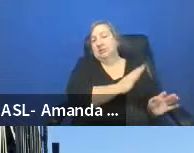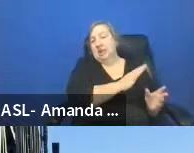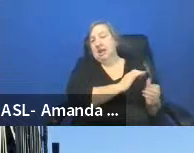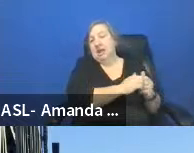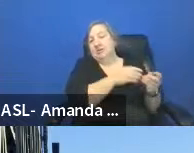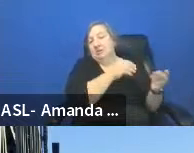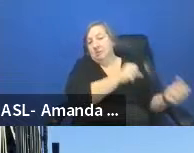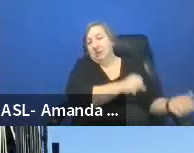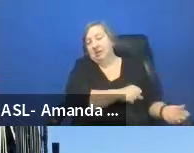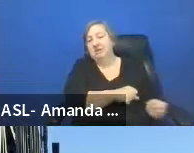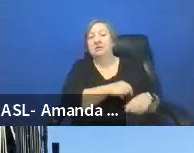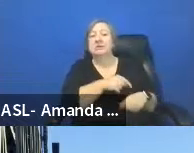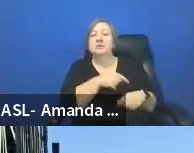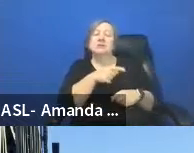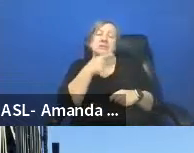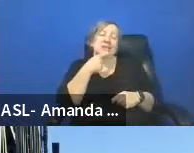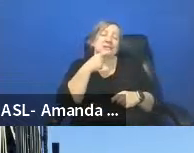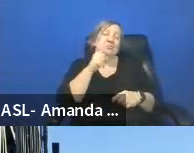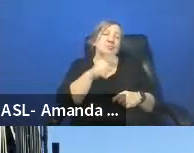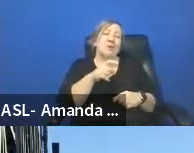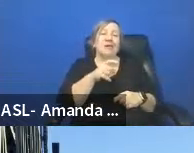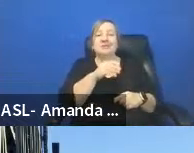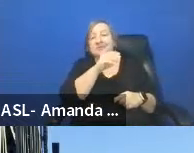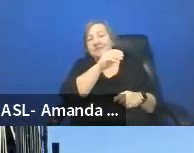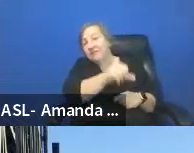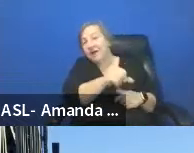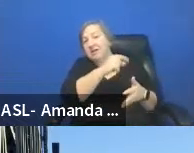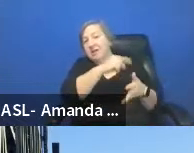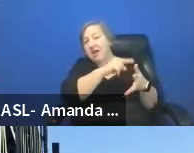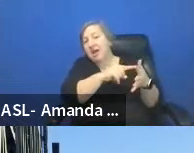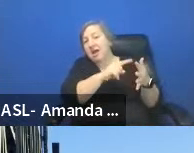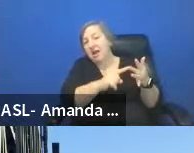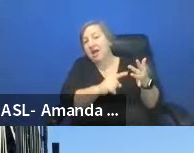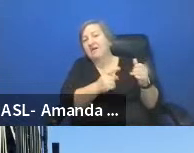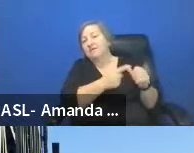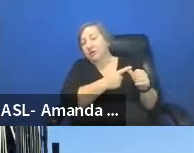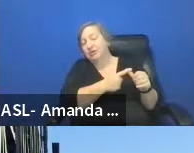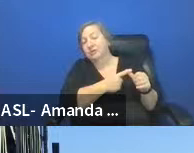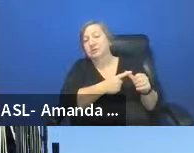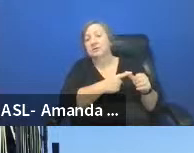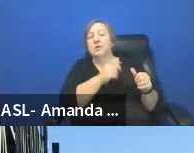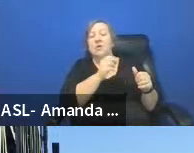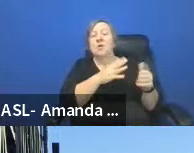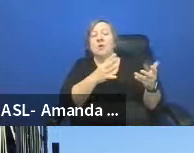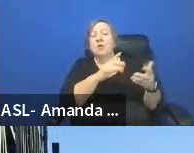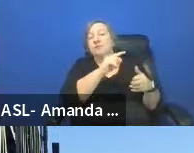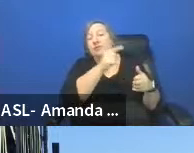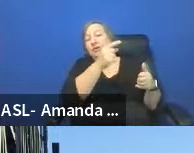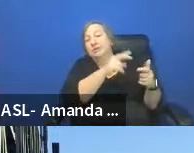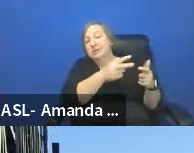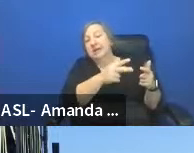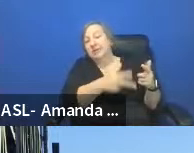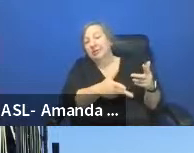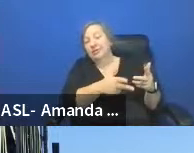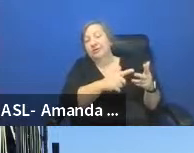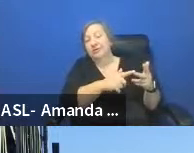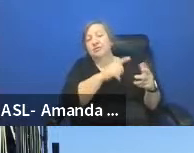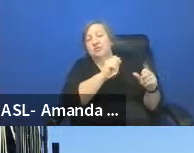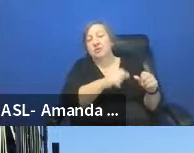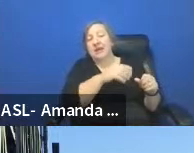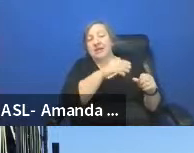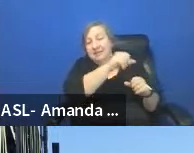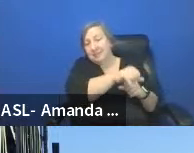you must fund the following things first, or here is the order in which you can spend